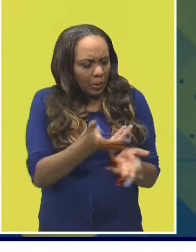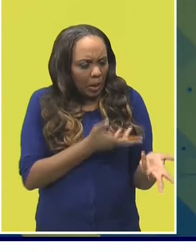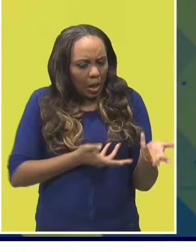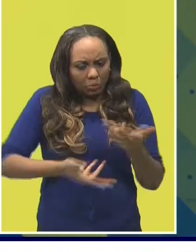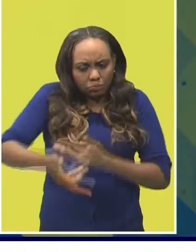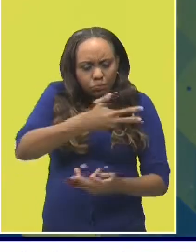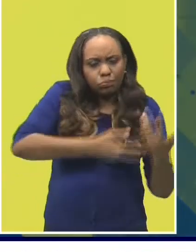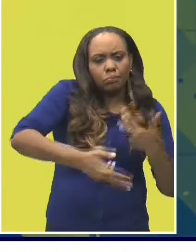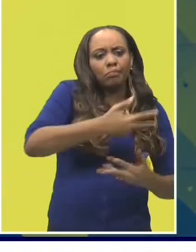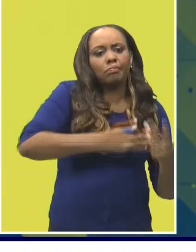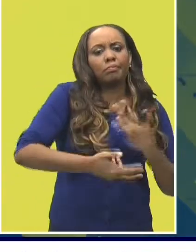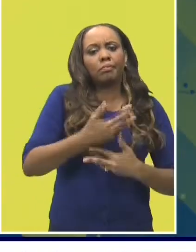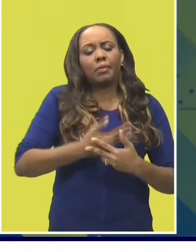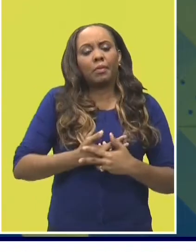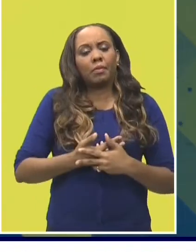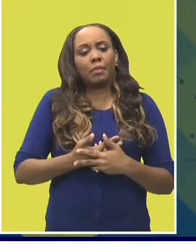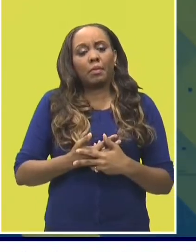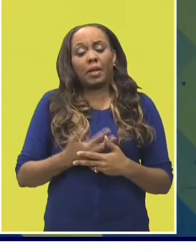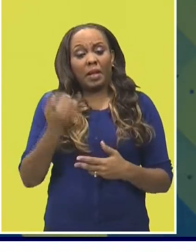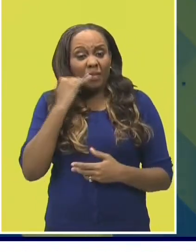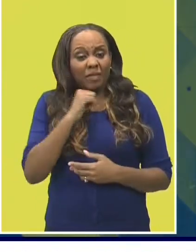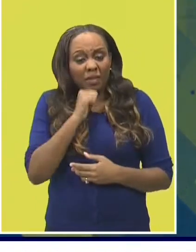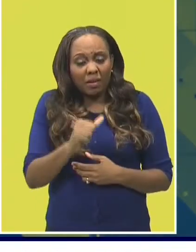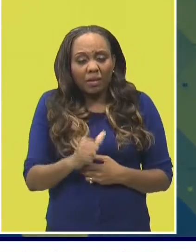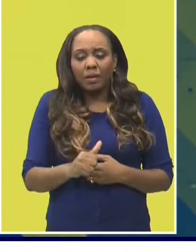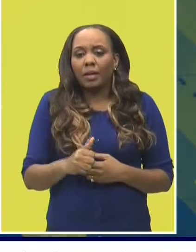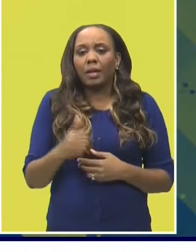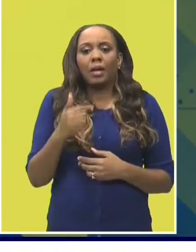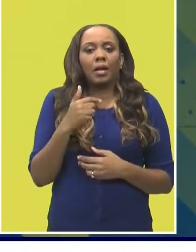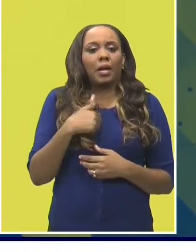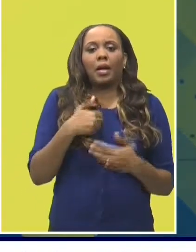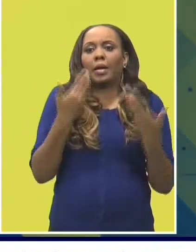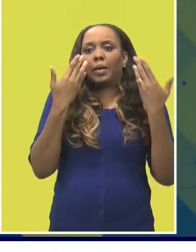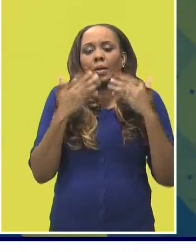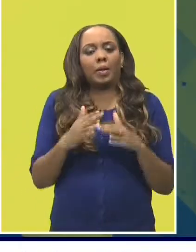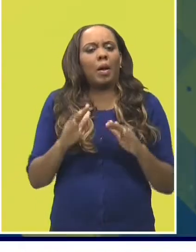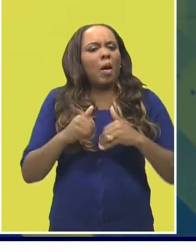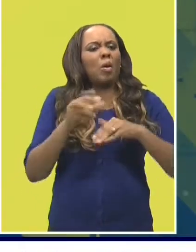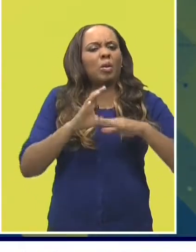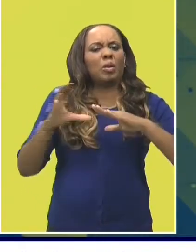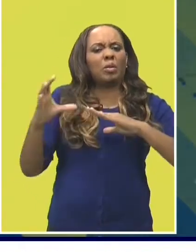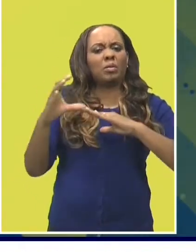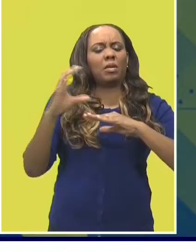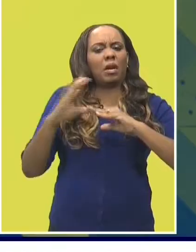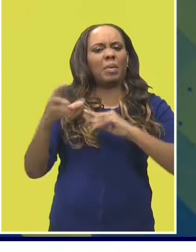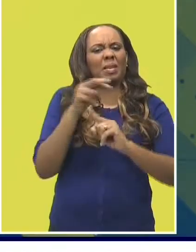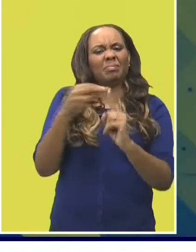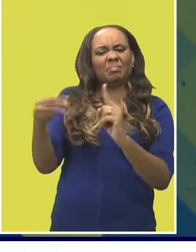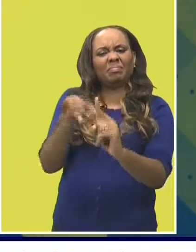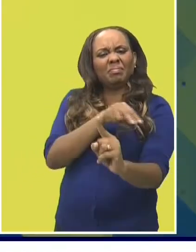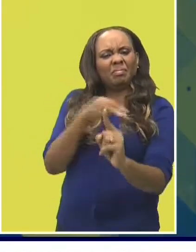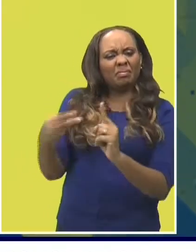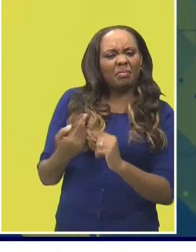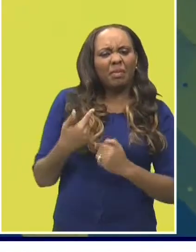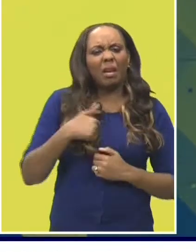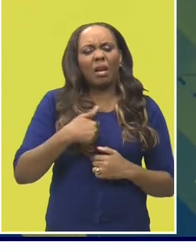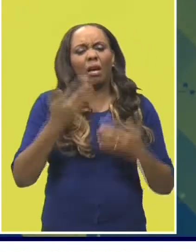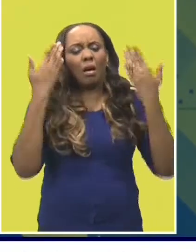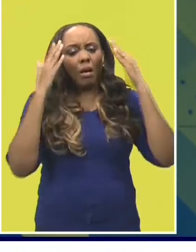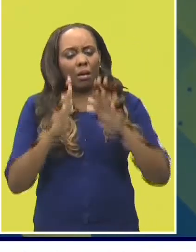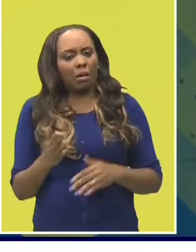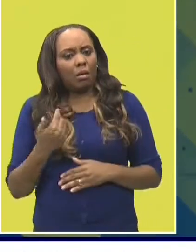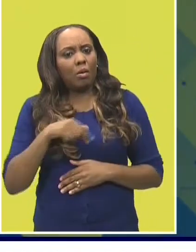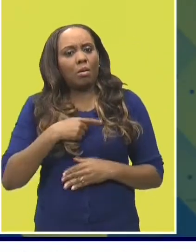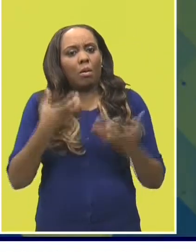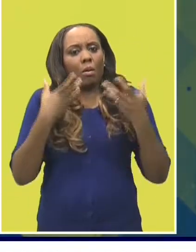Dr. Ram's projections with respect to how the region will look in 2050 may become a reality. And we do not want that to be the